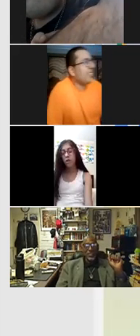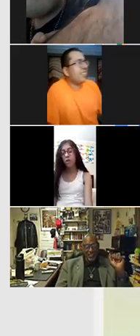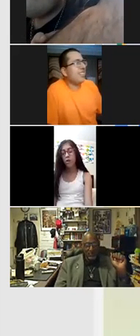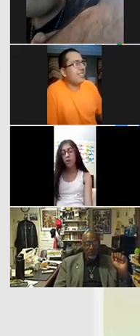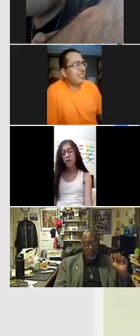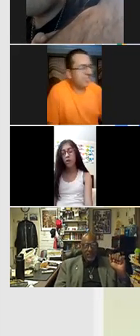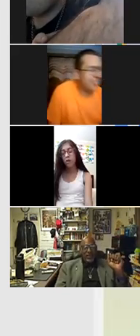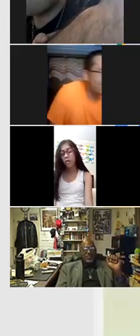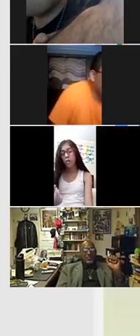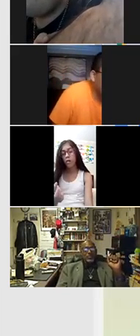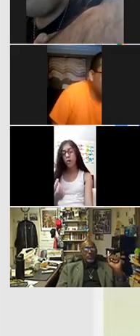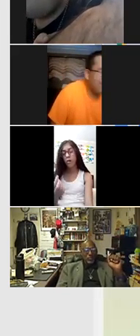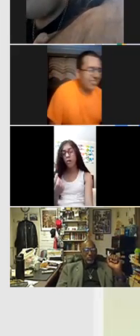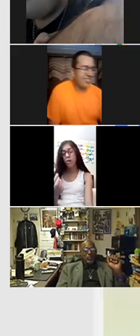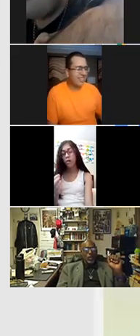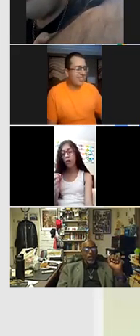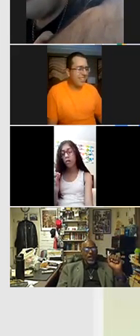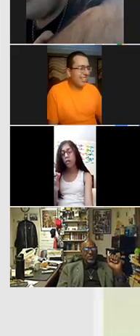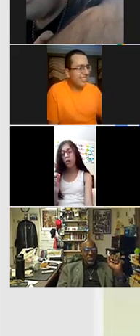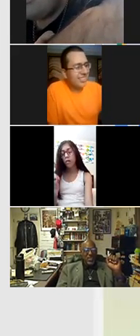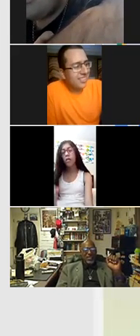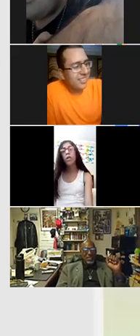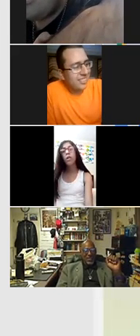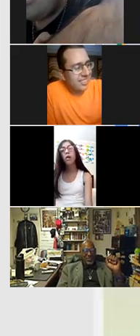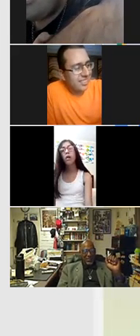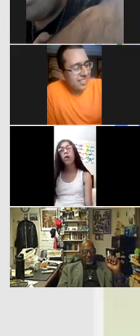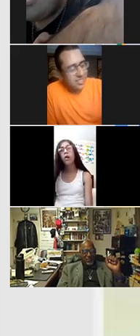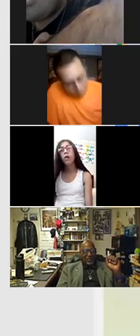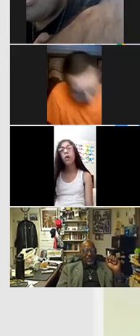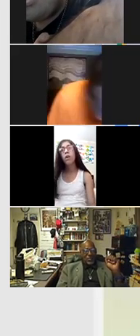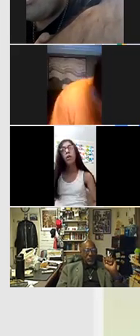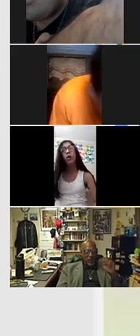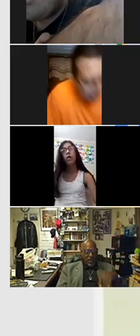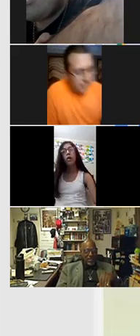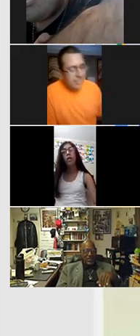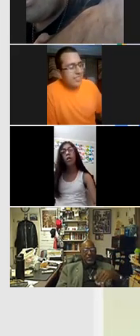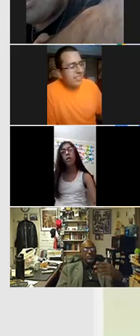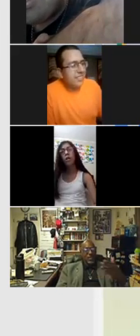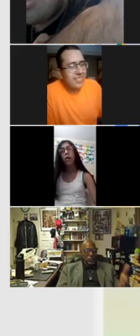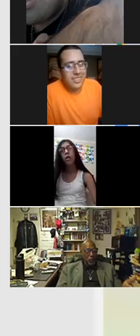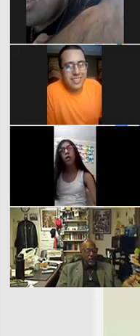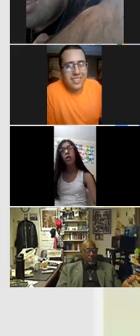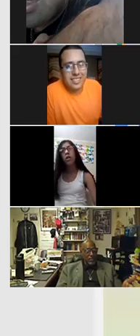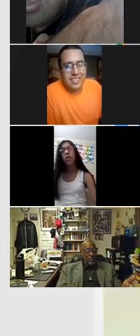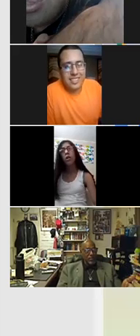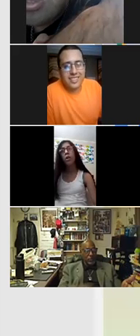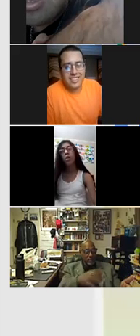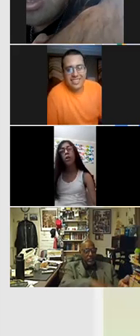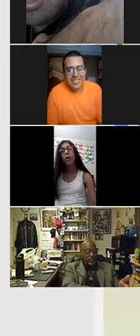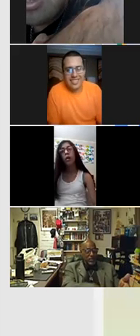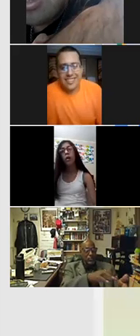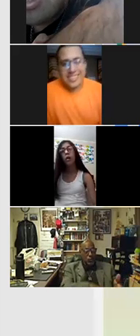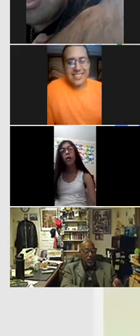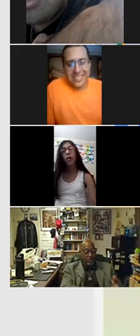seed. Oh, seed. So that seed, you plant it, like you said, you water it, put